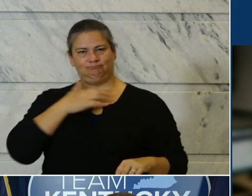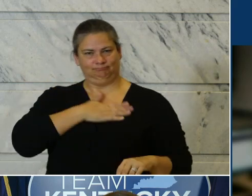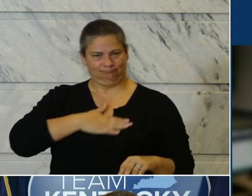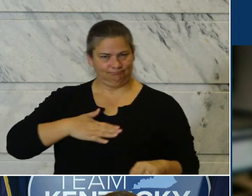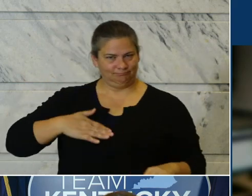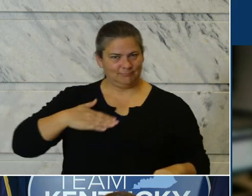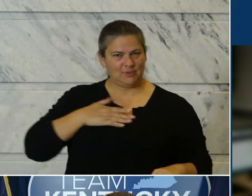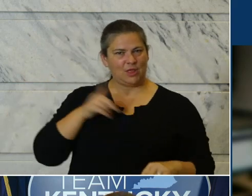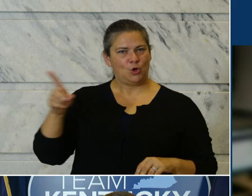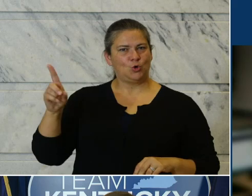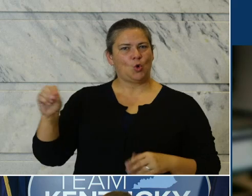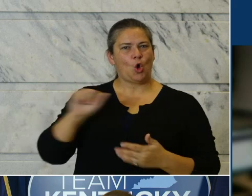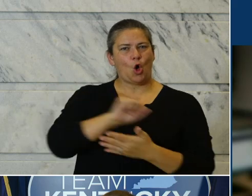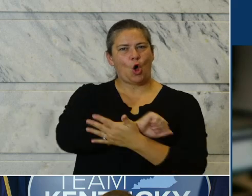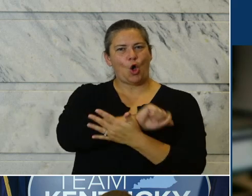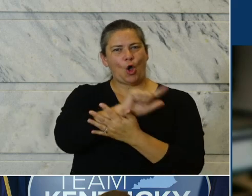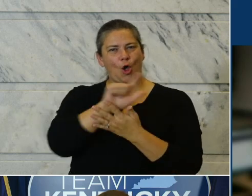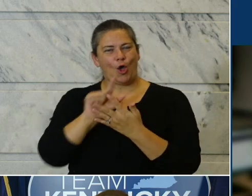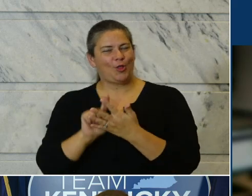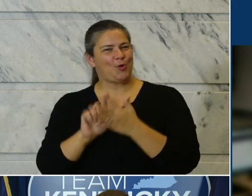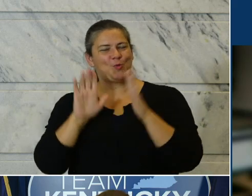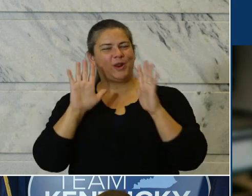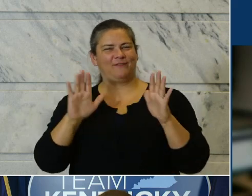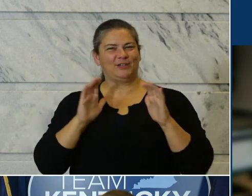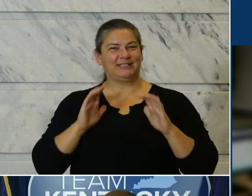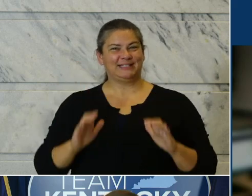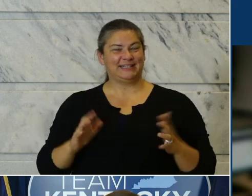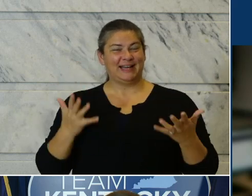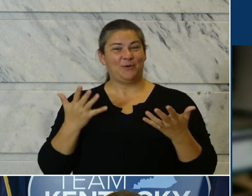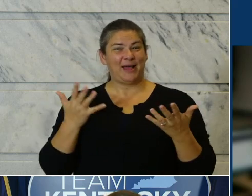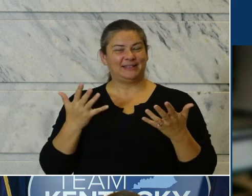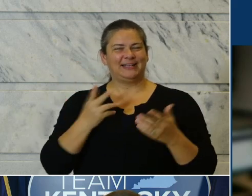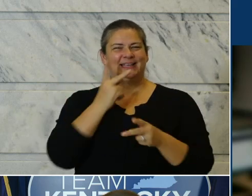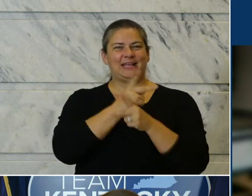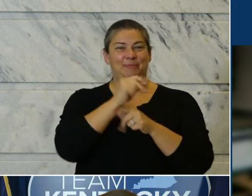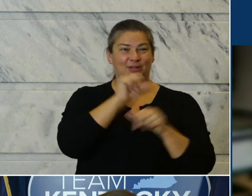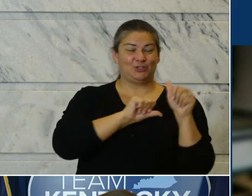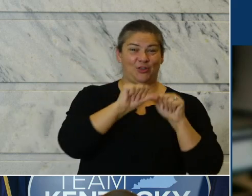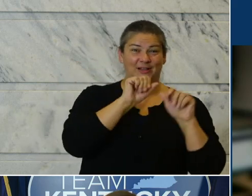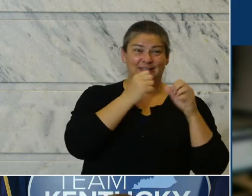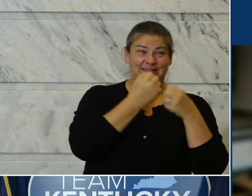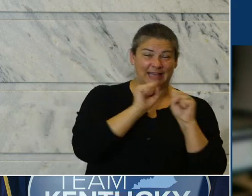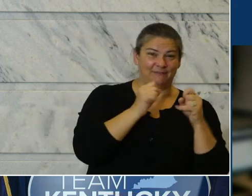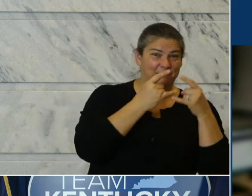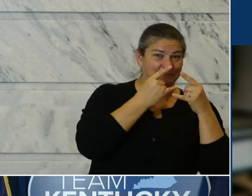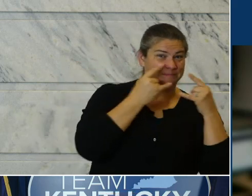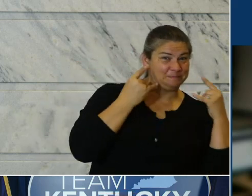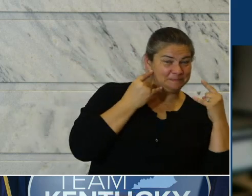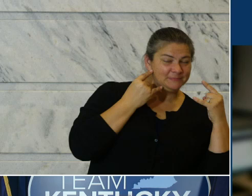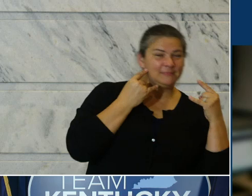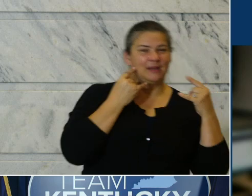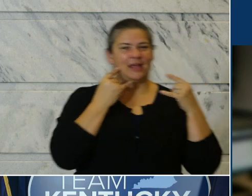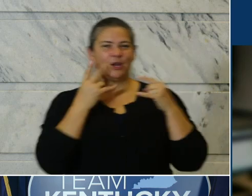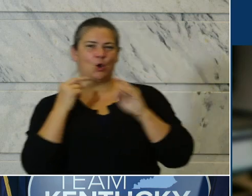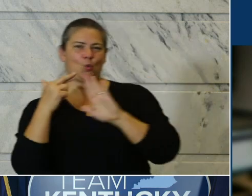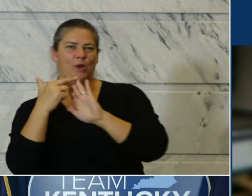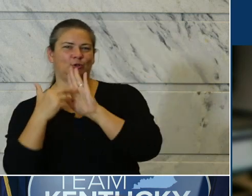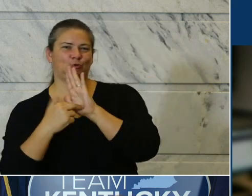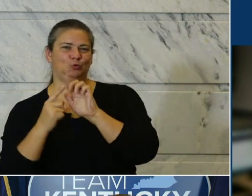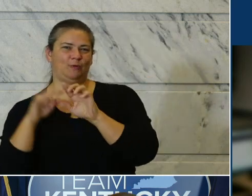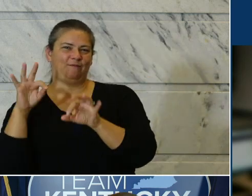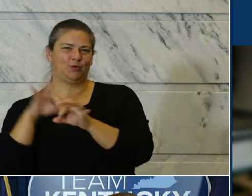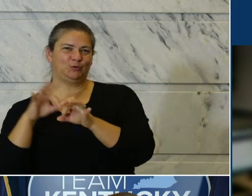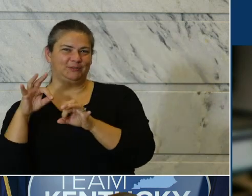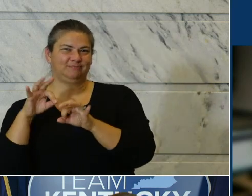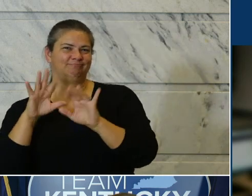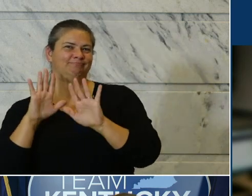it all. Great citizen by keeping each other safe. Great citizen by registering to vote. Also